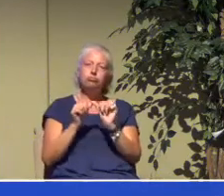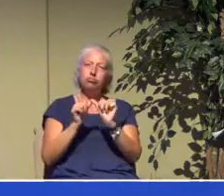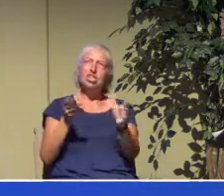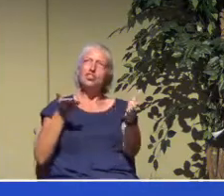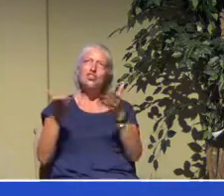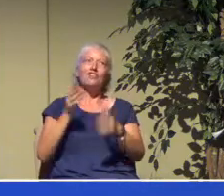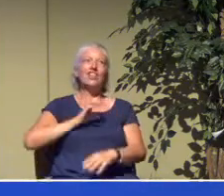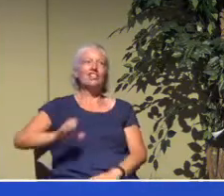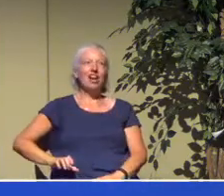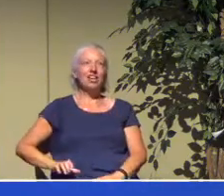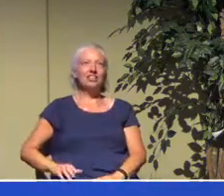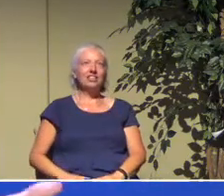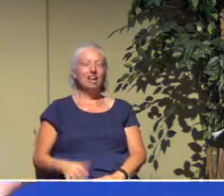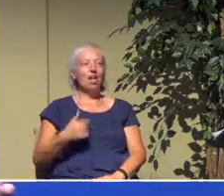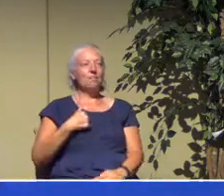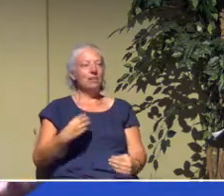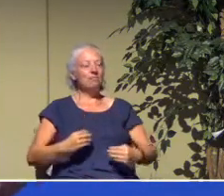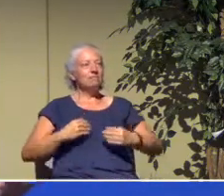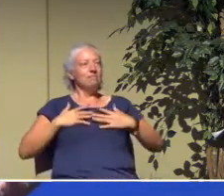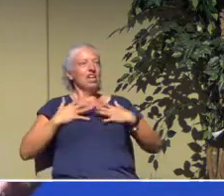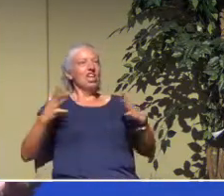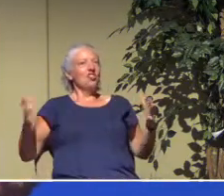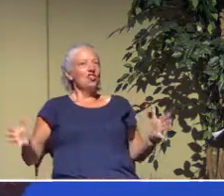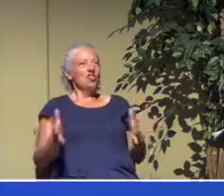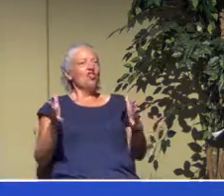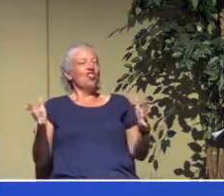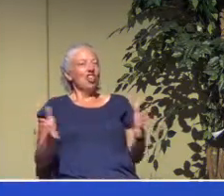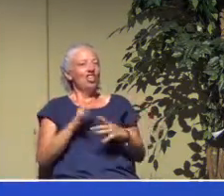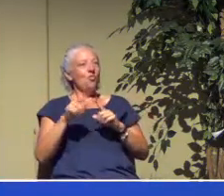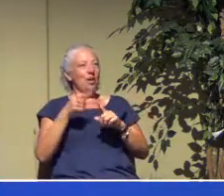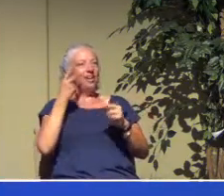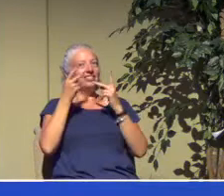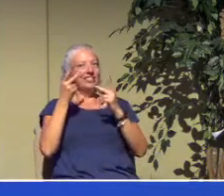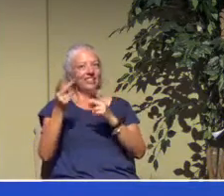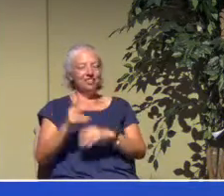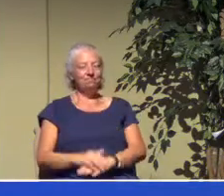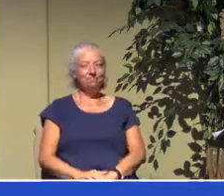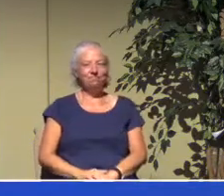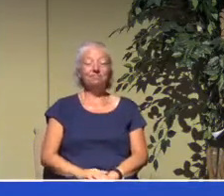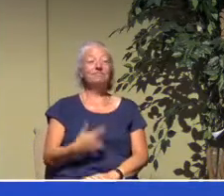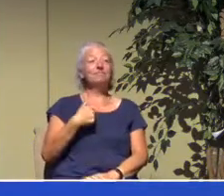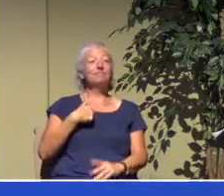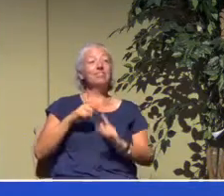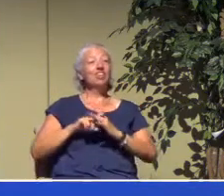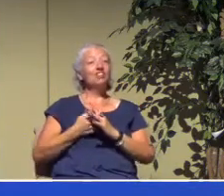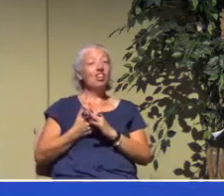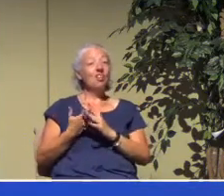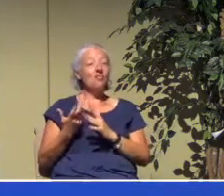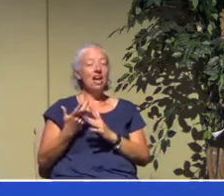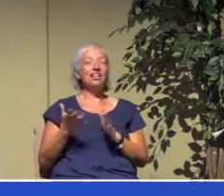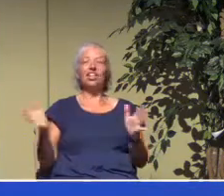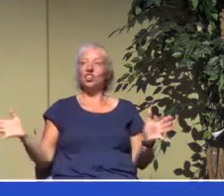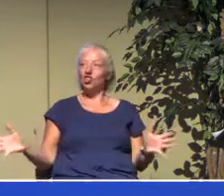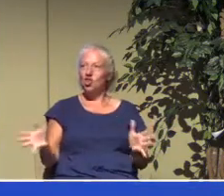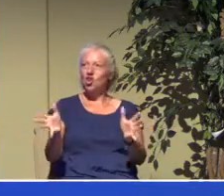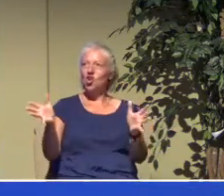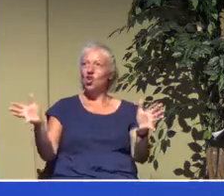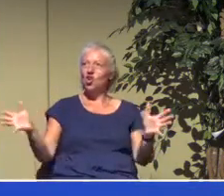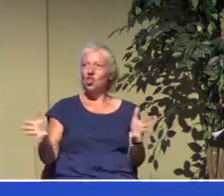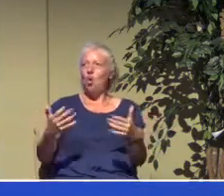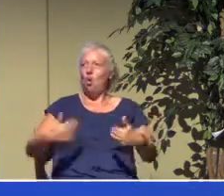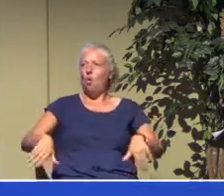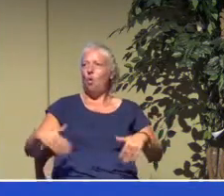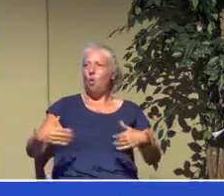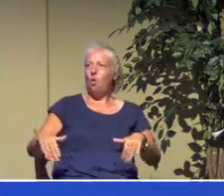me, I get encouraged when I see that. And so that's where I want to start too, is just my encouragement for even being